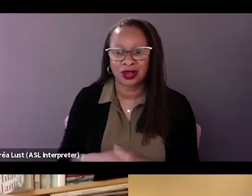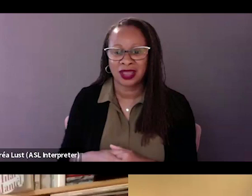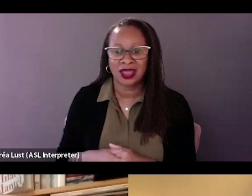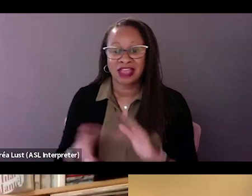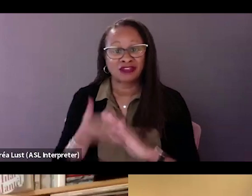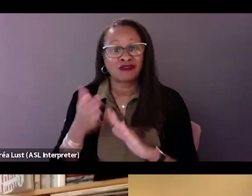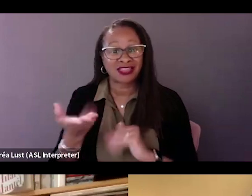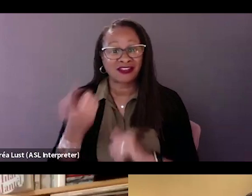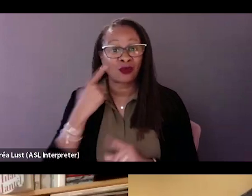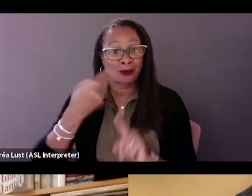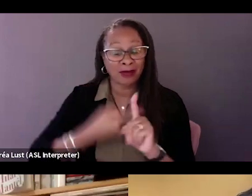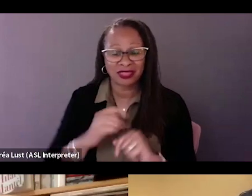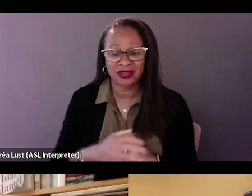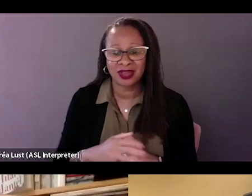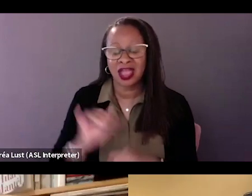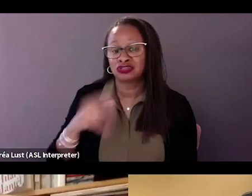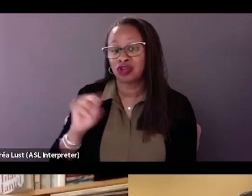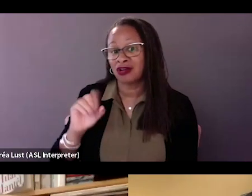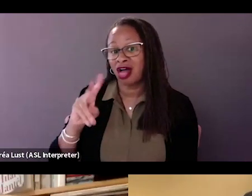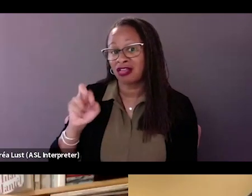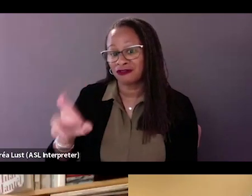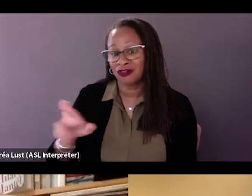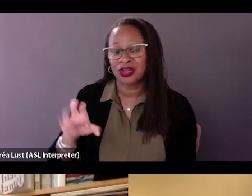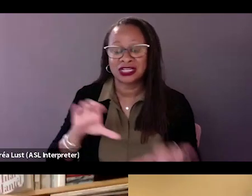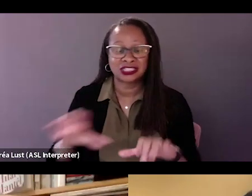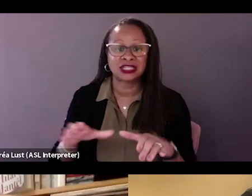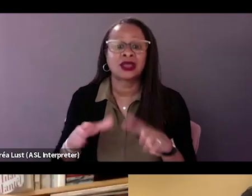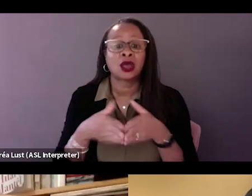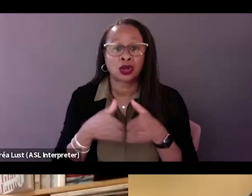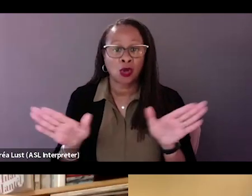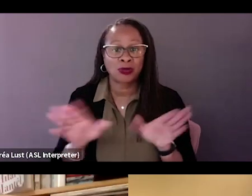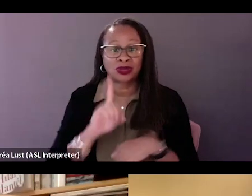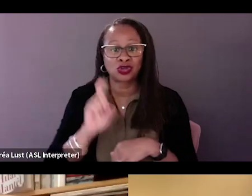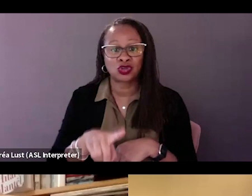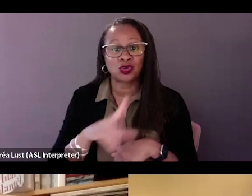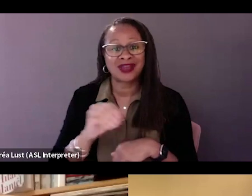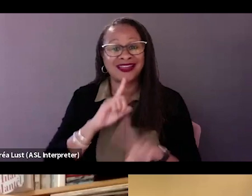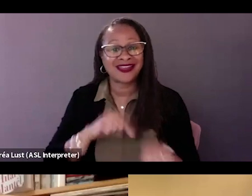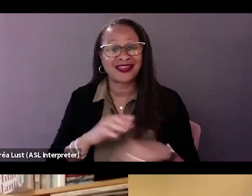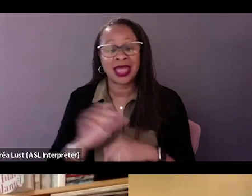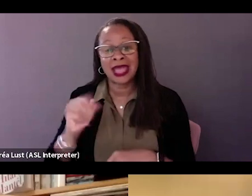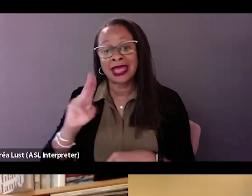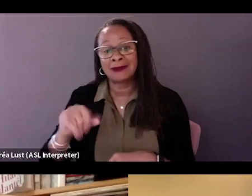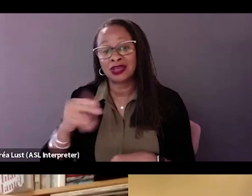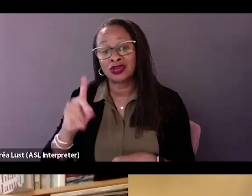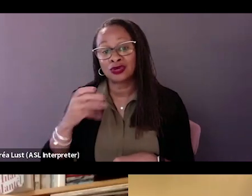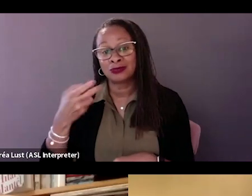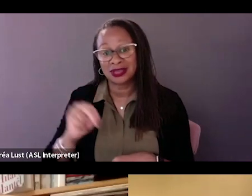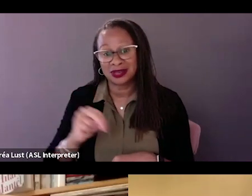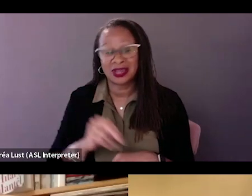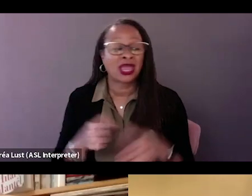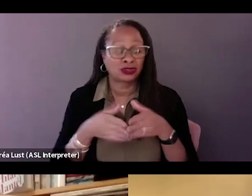there for a month. John Oliver did our opening Q&A. Amy Goodman was there. The film released across the